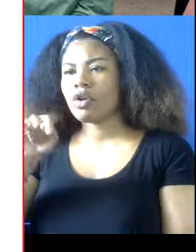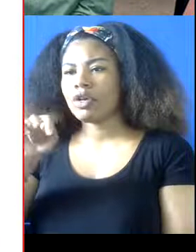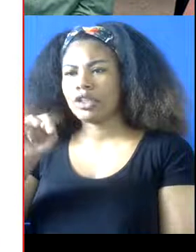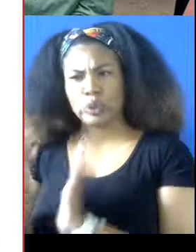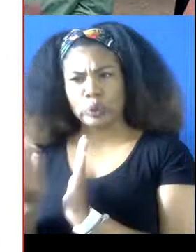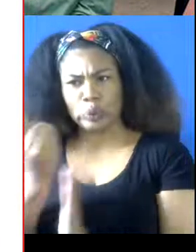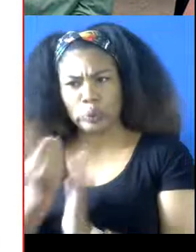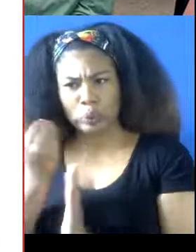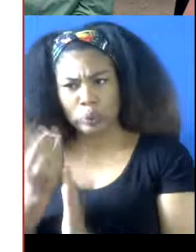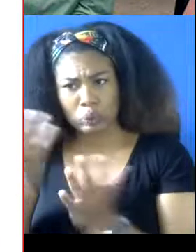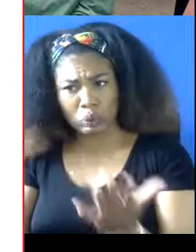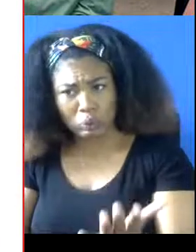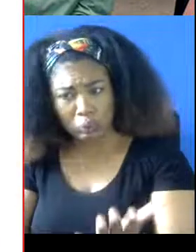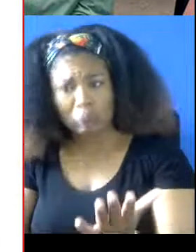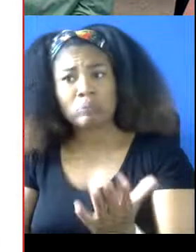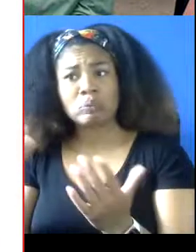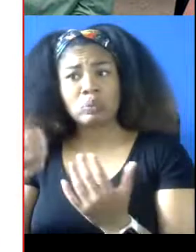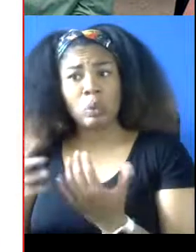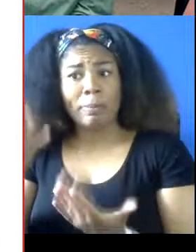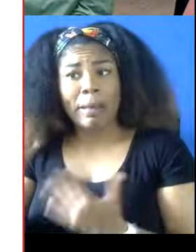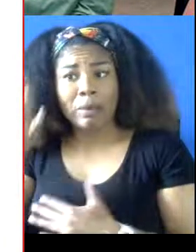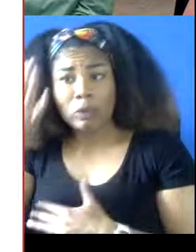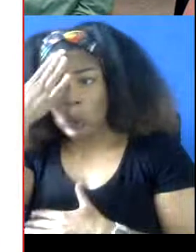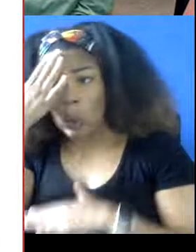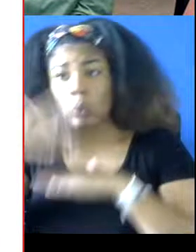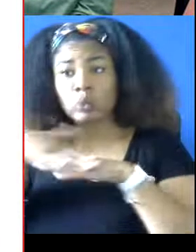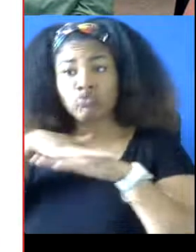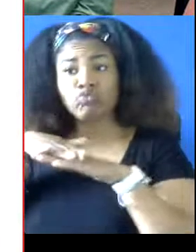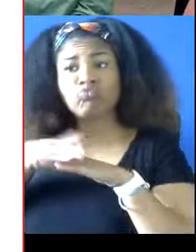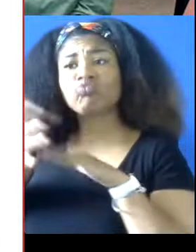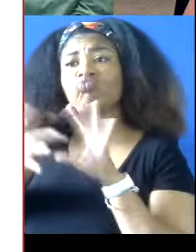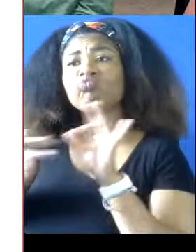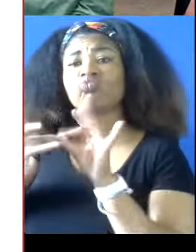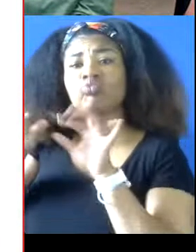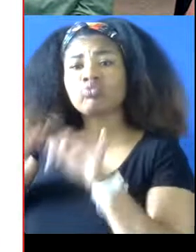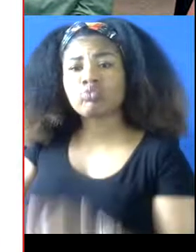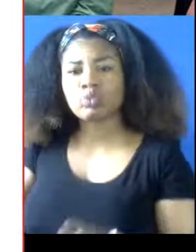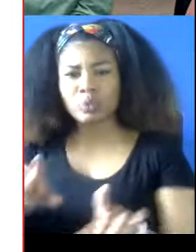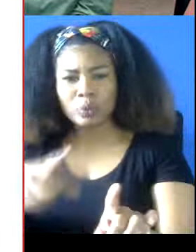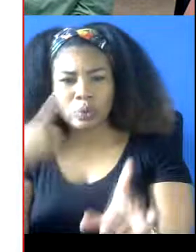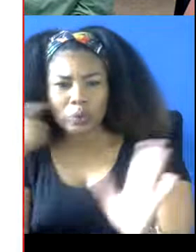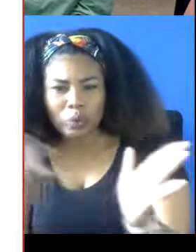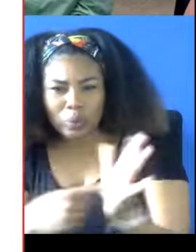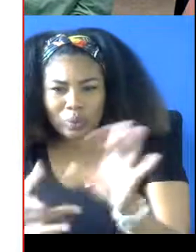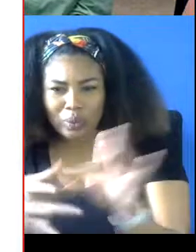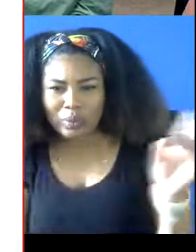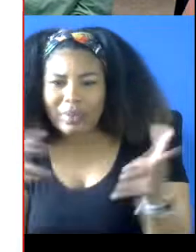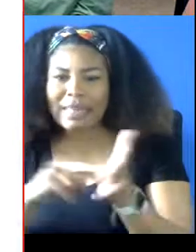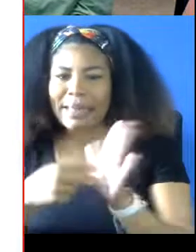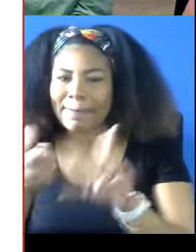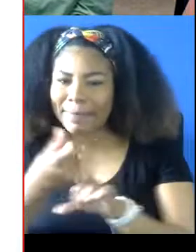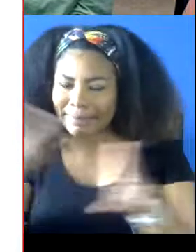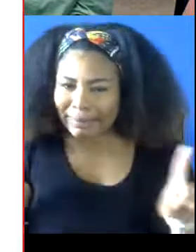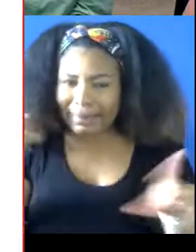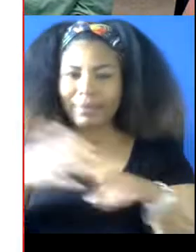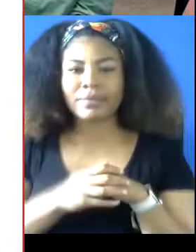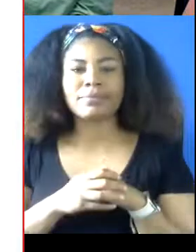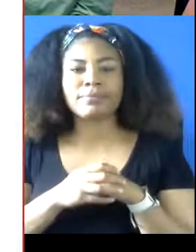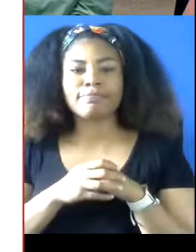Let's look at the definition that Perler makes about neurodiversity. It refers to how